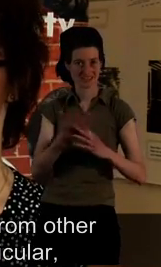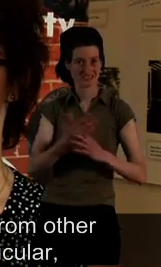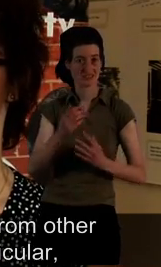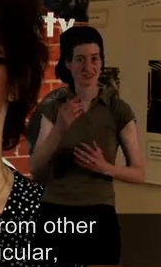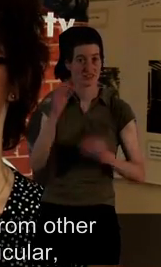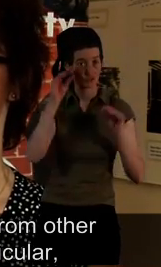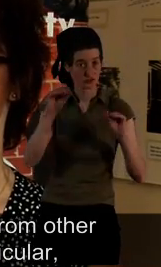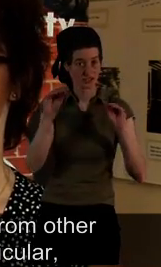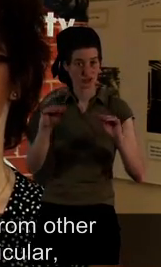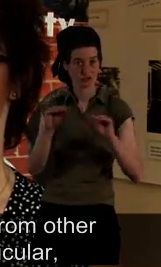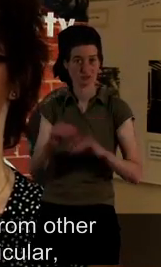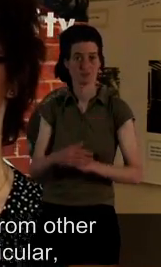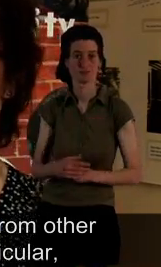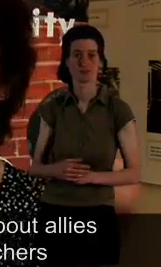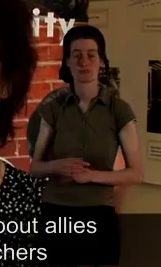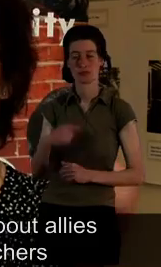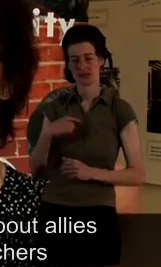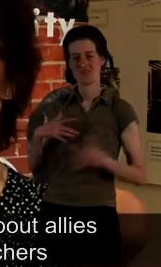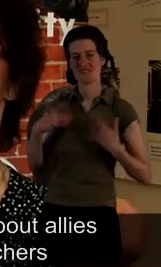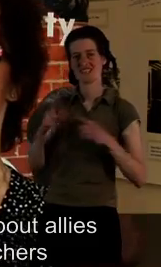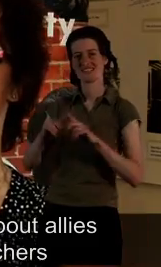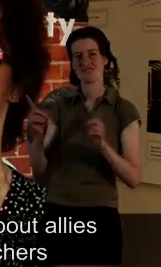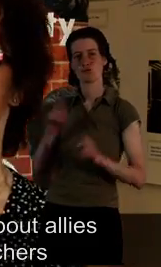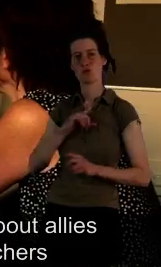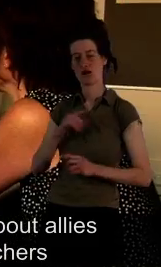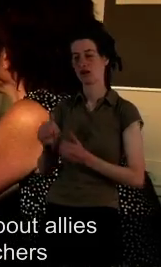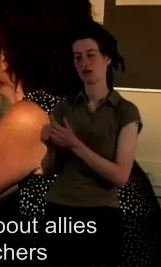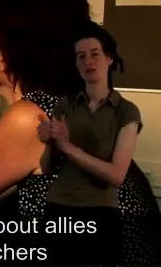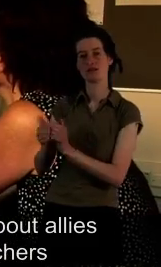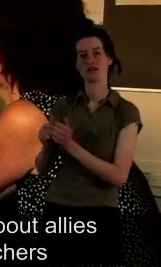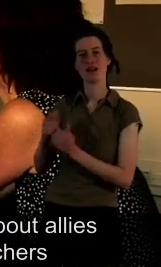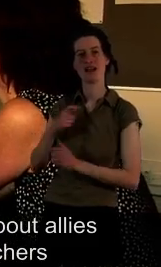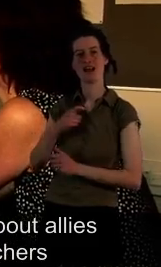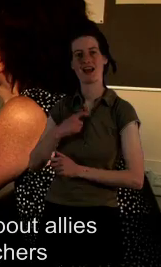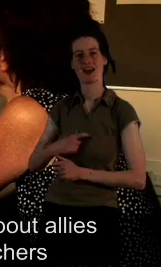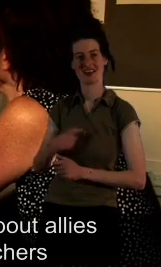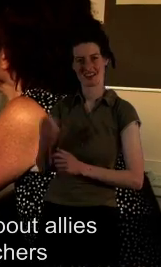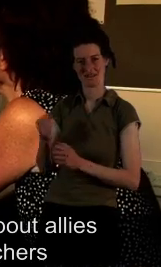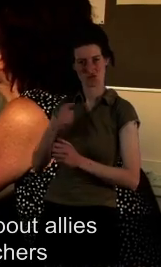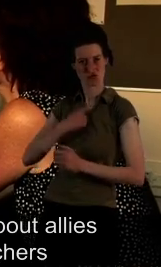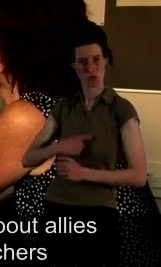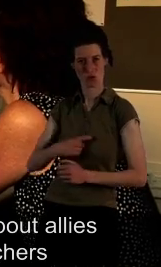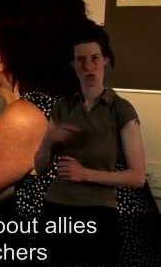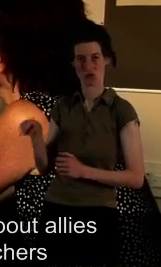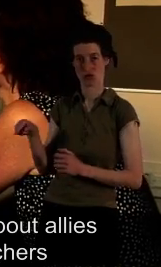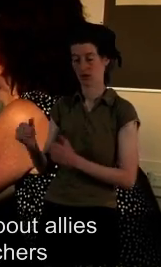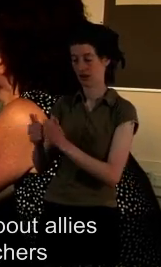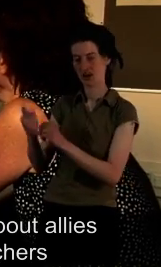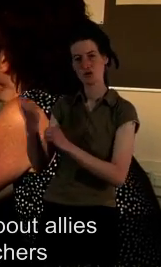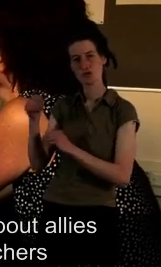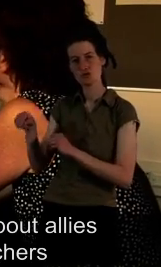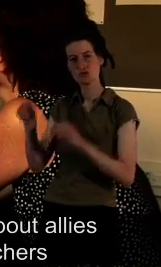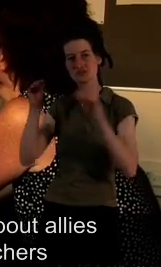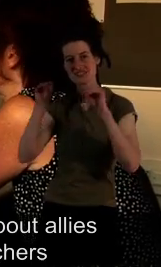other DPOs is that we have a very particular and formal role for allies, and when we talk about allies, we're talking